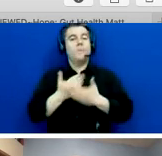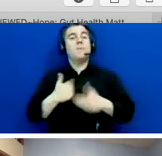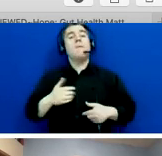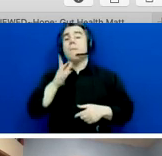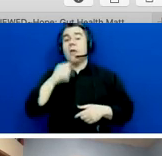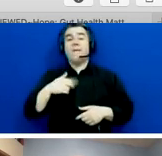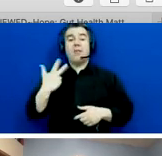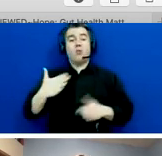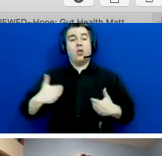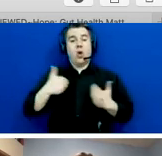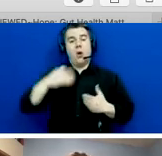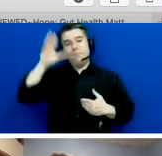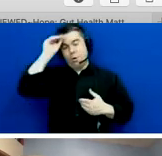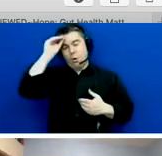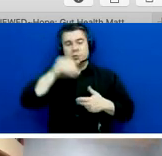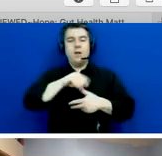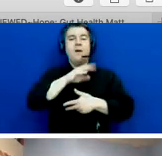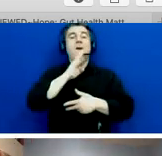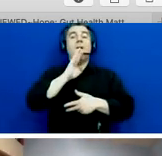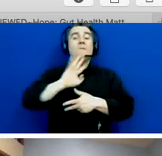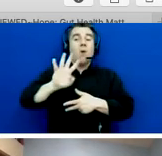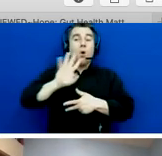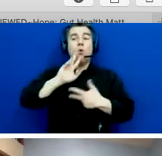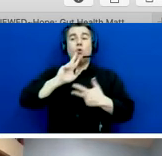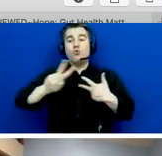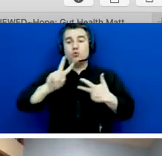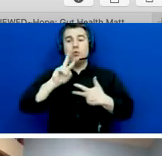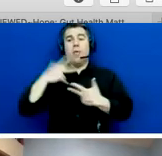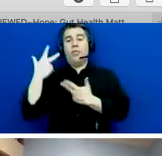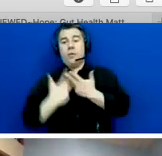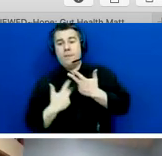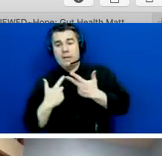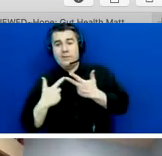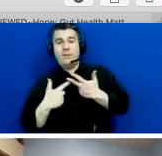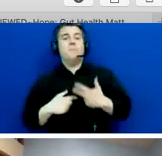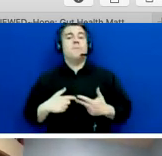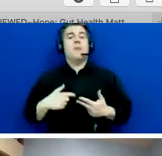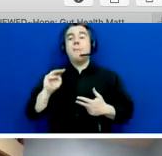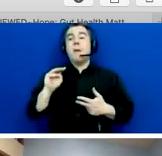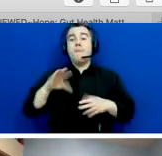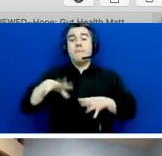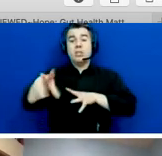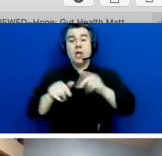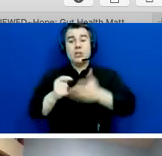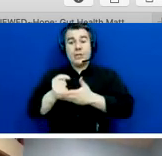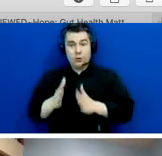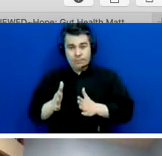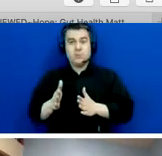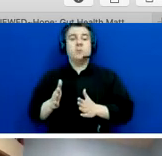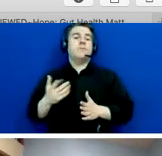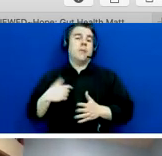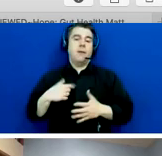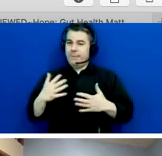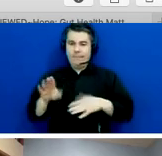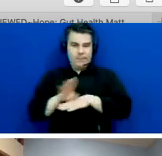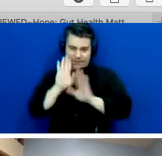boys, 4, 2, and 3 months. I am a massage therapist by trade, so I am in the business of healing